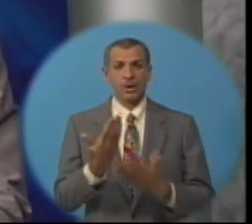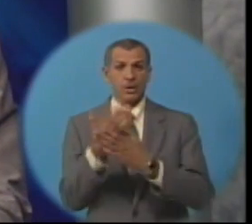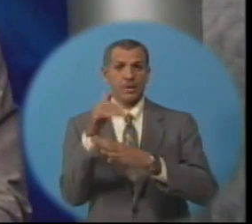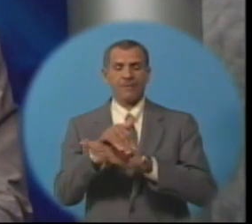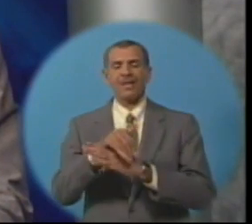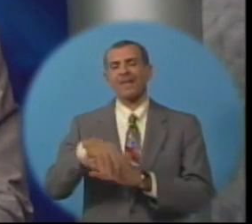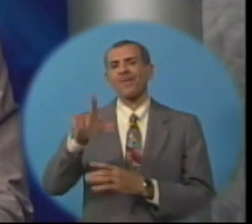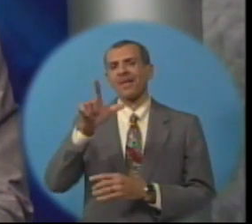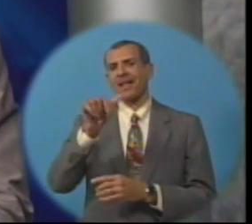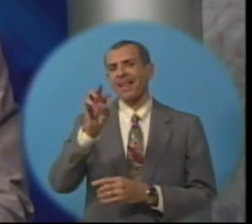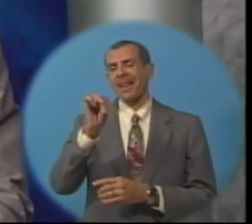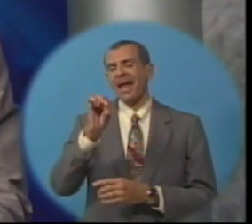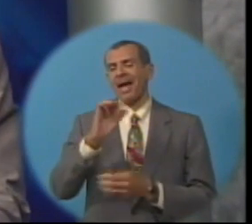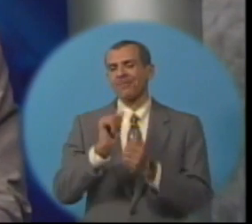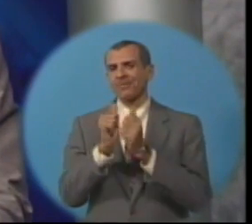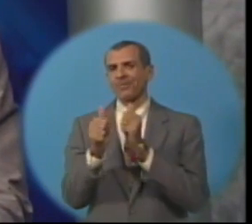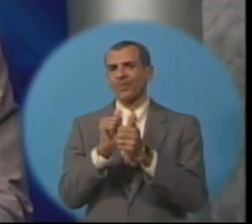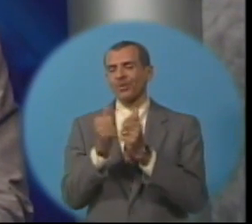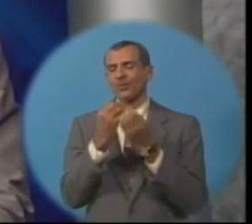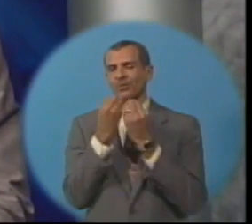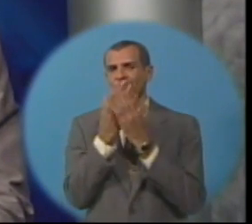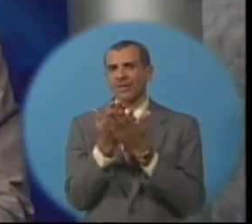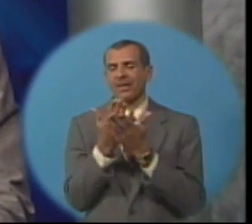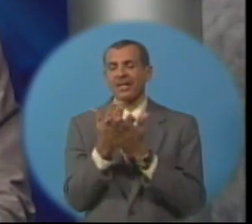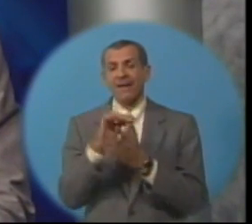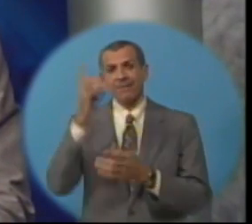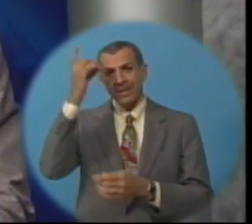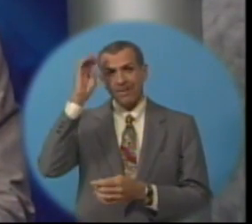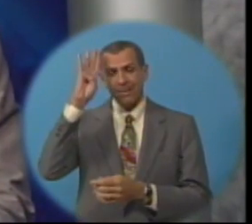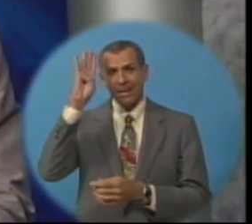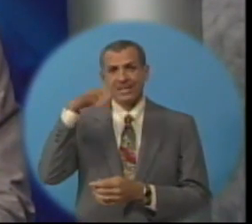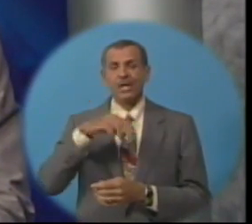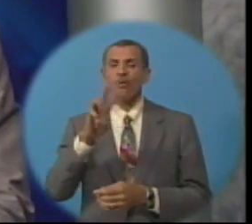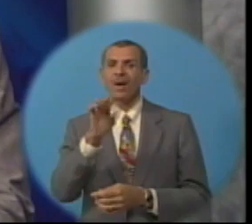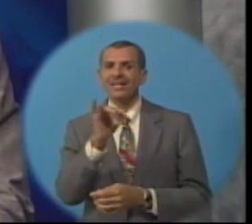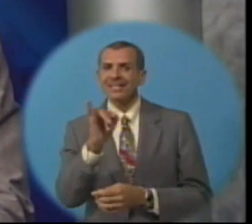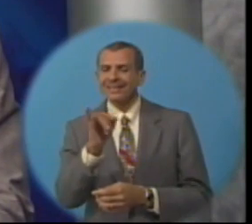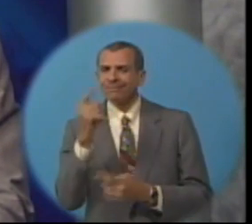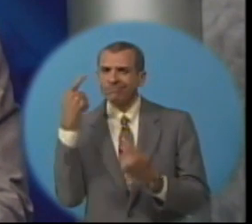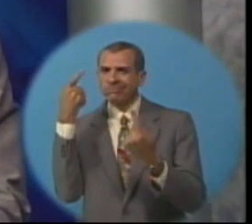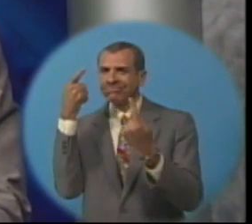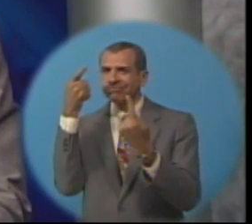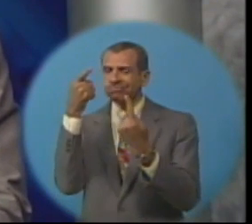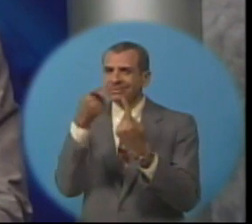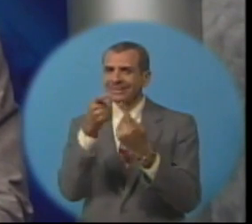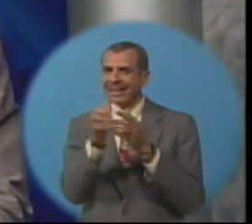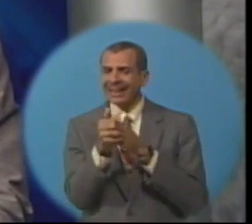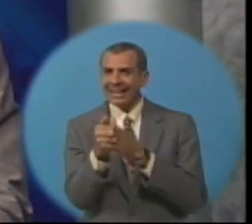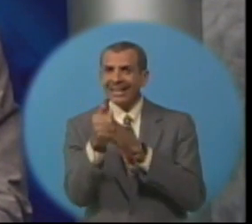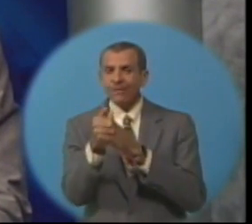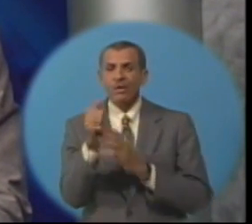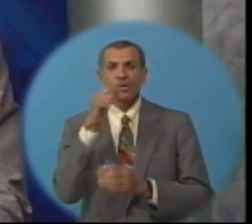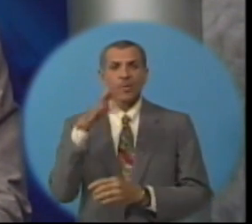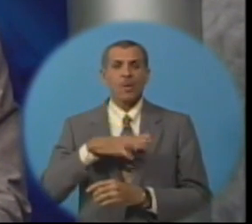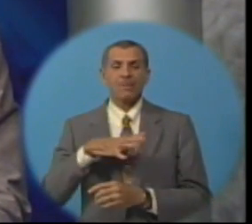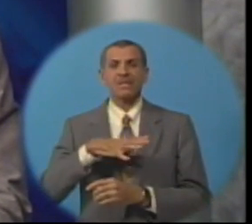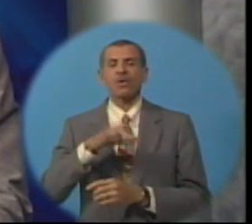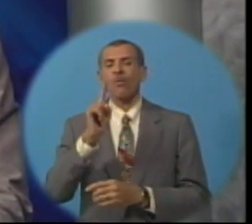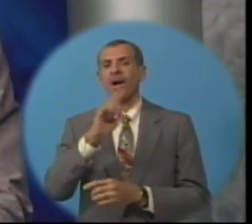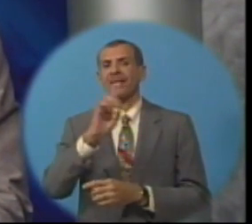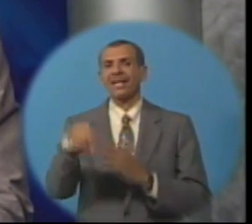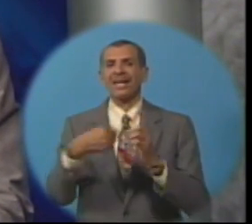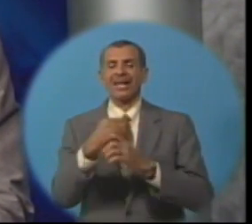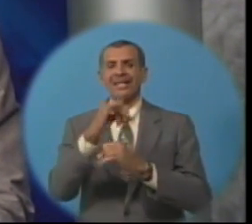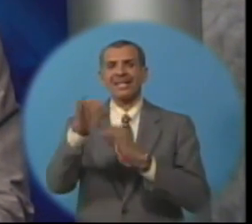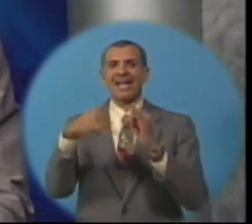Good evening with the Lime Sports World. I'm Damien Best. Well, the West Indies are currently aiming to retake the sole lead of the Women's Triangular One-Day